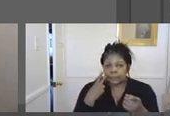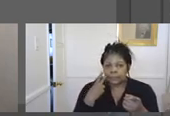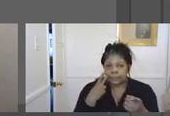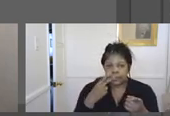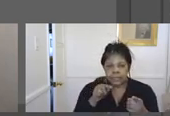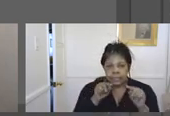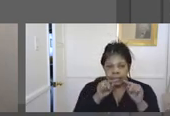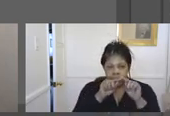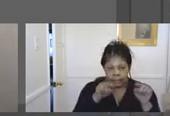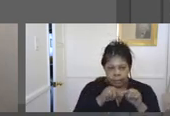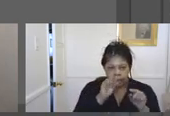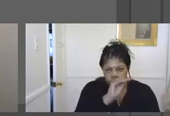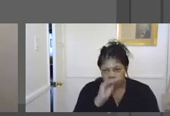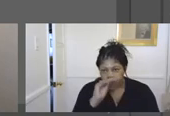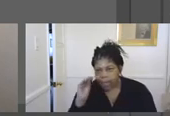here.